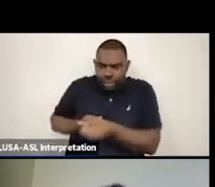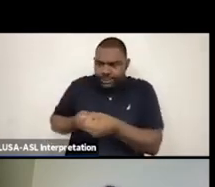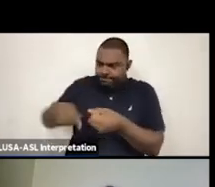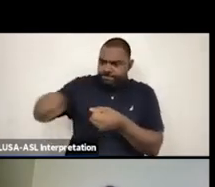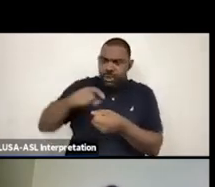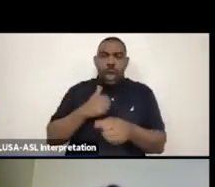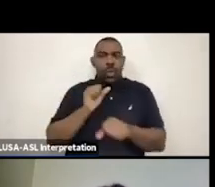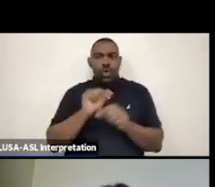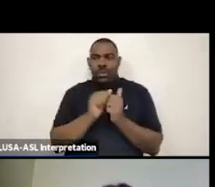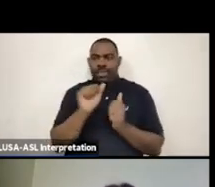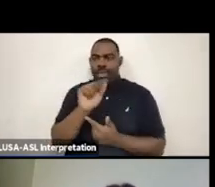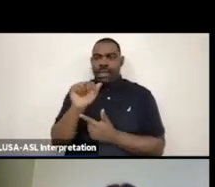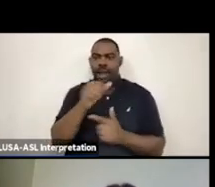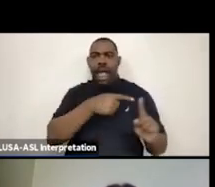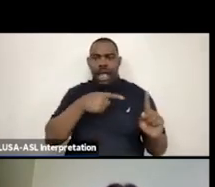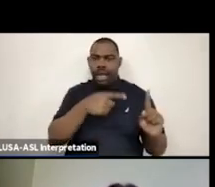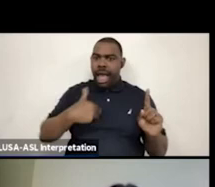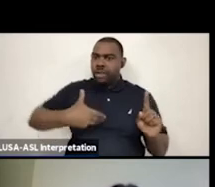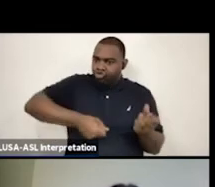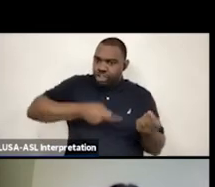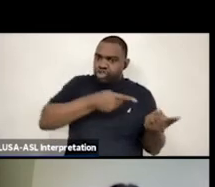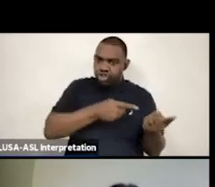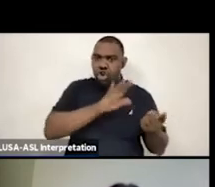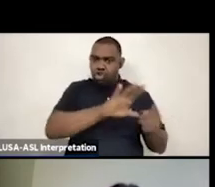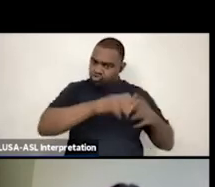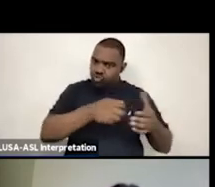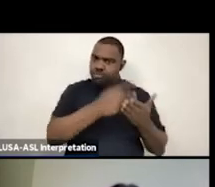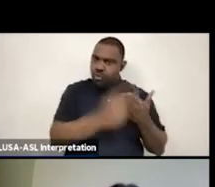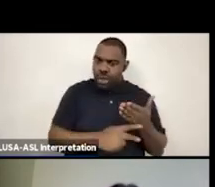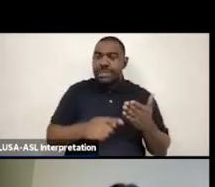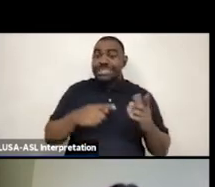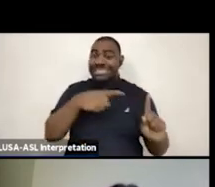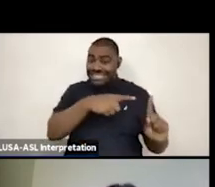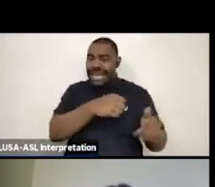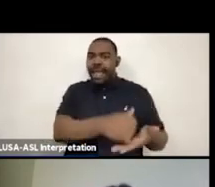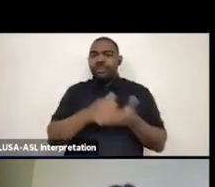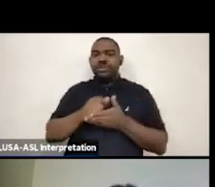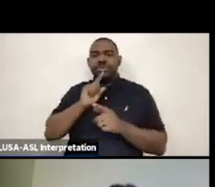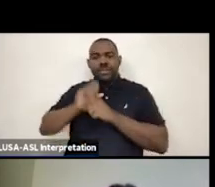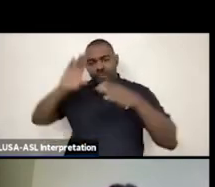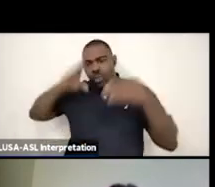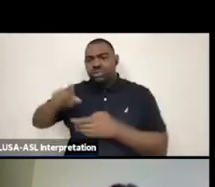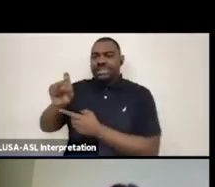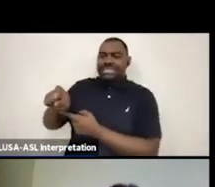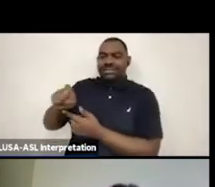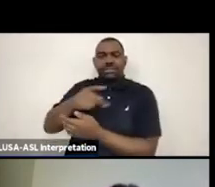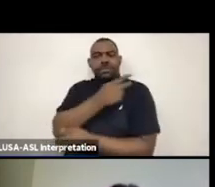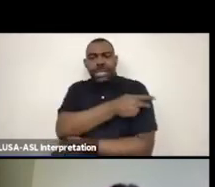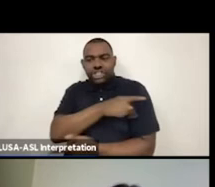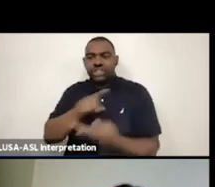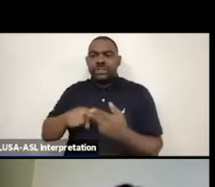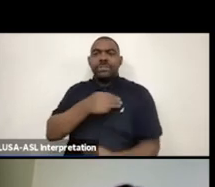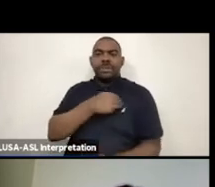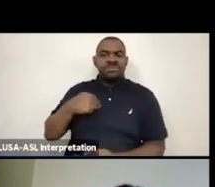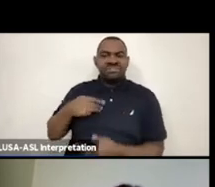so closely with Anna, and she does help me really center the needs of the patients, the members, and